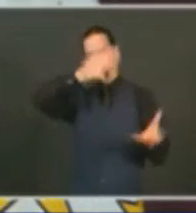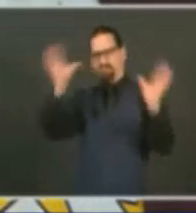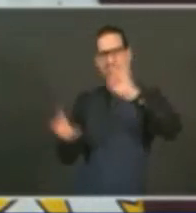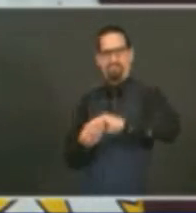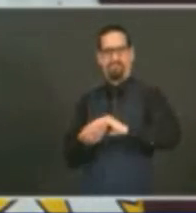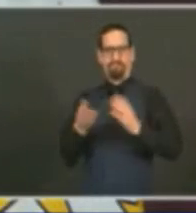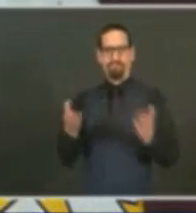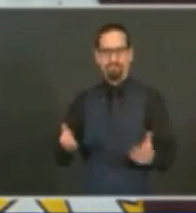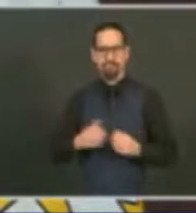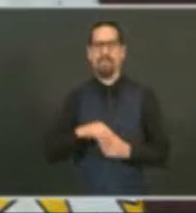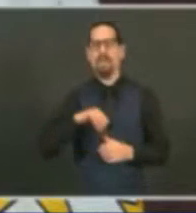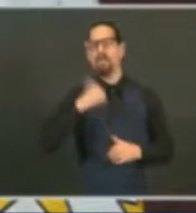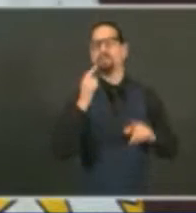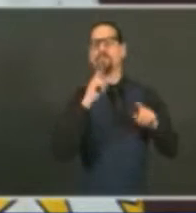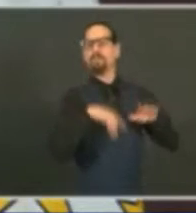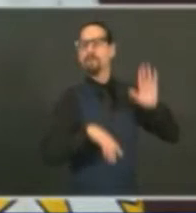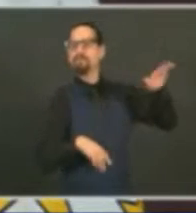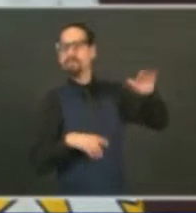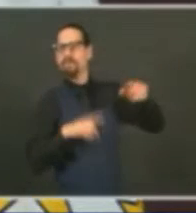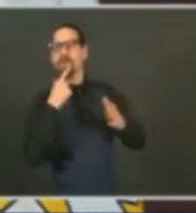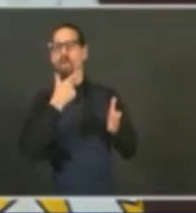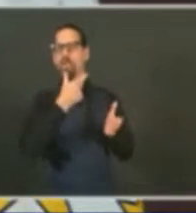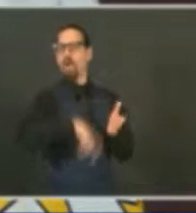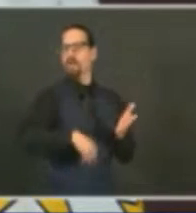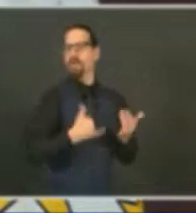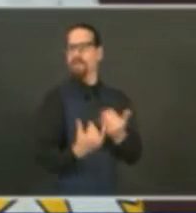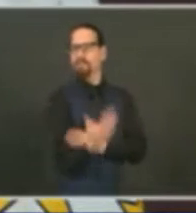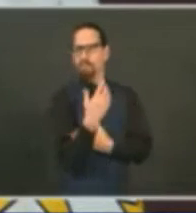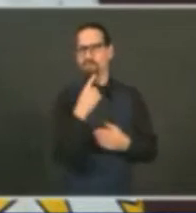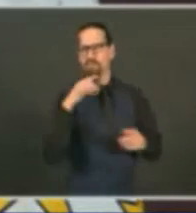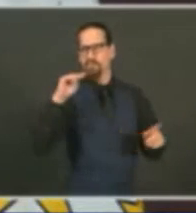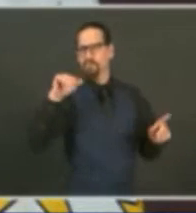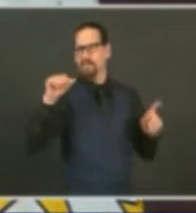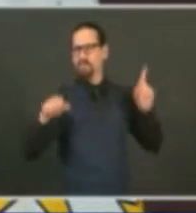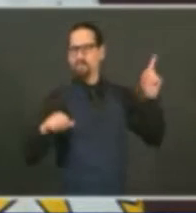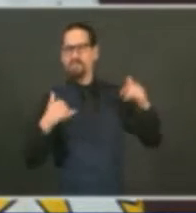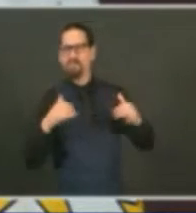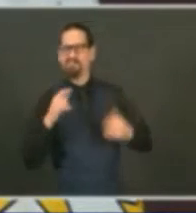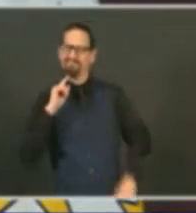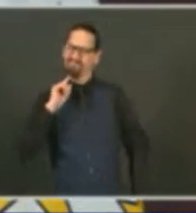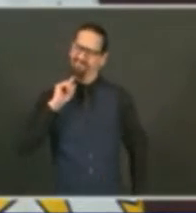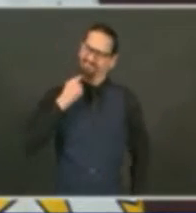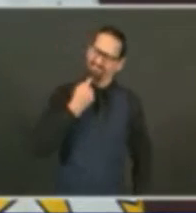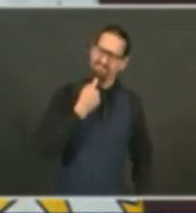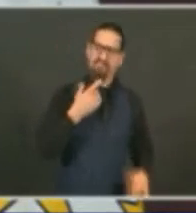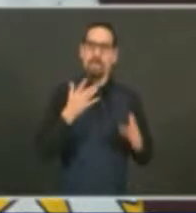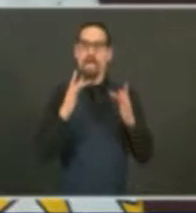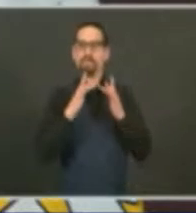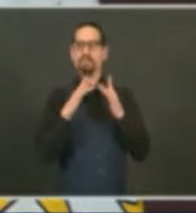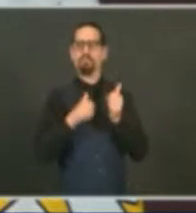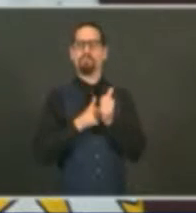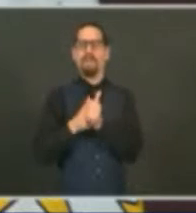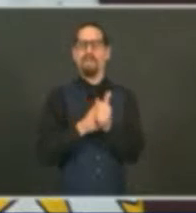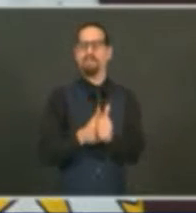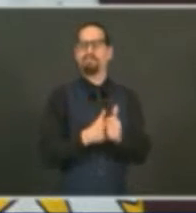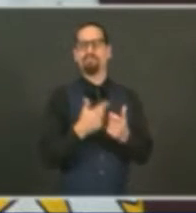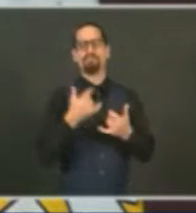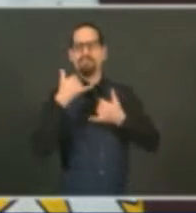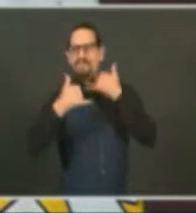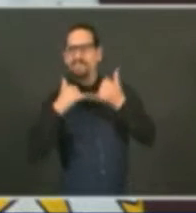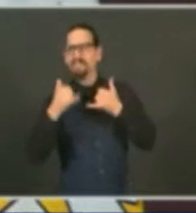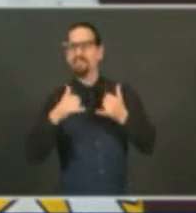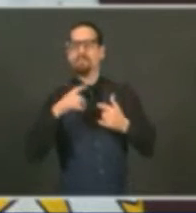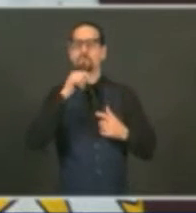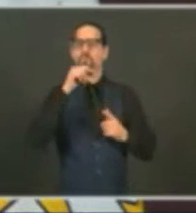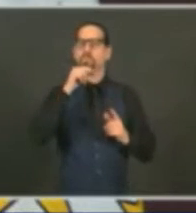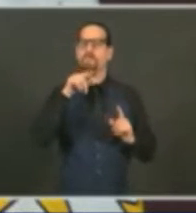that Massachusetts is having some significant problems with their contact tracing mechanics. How